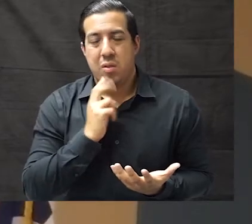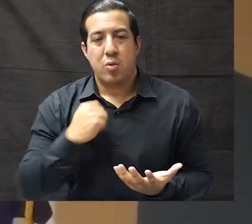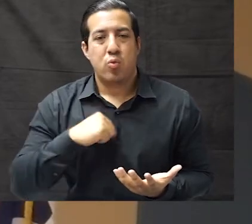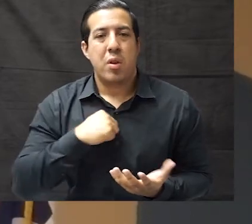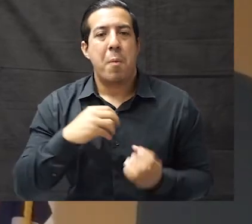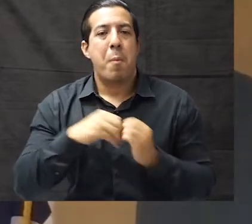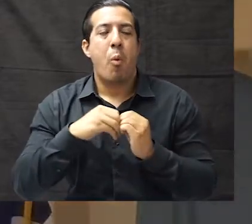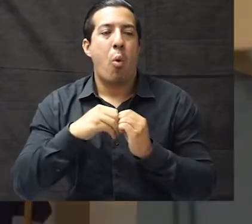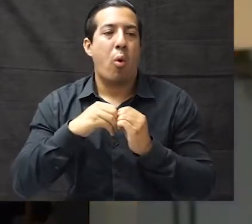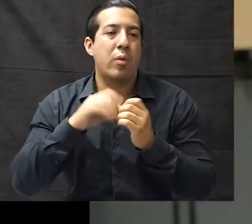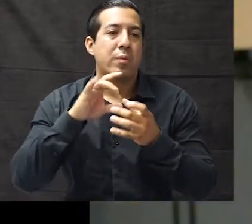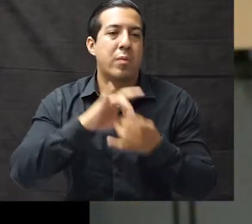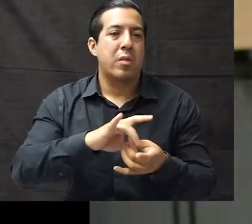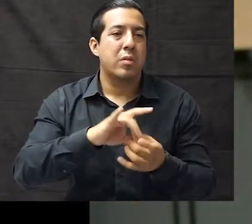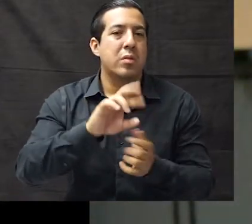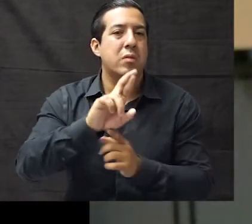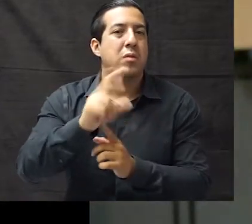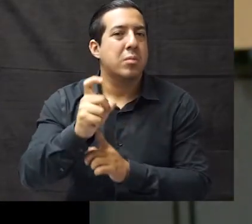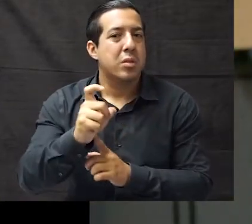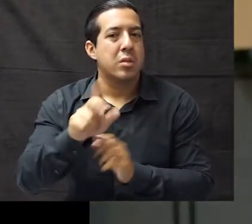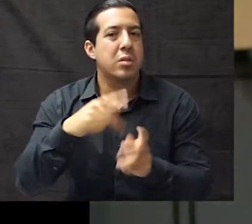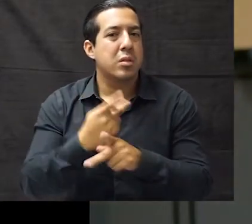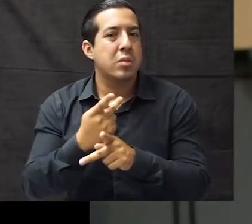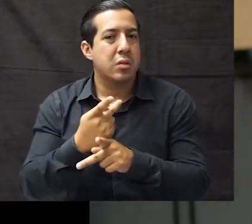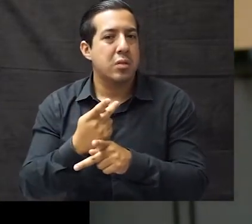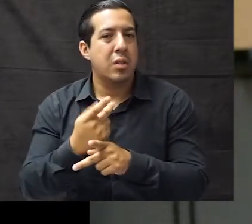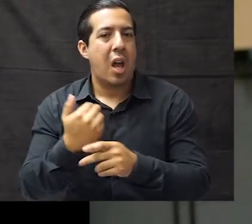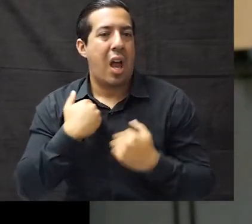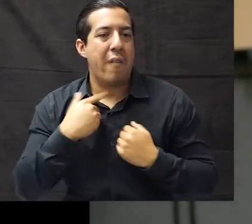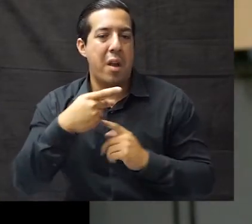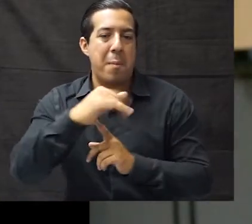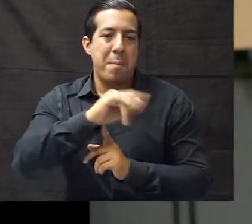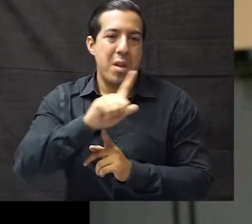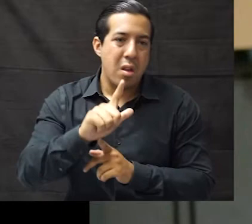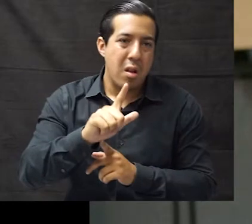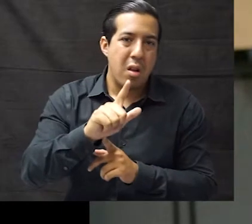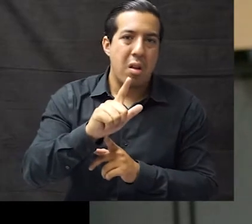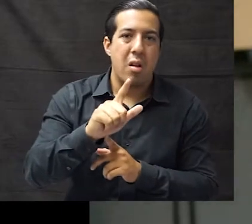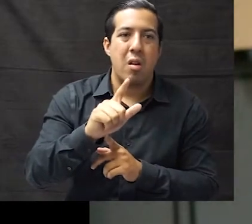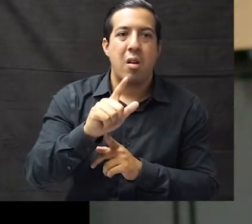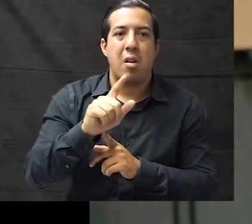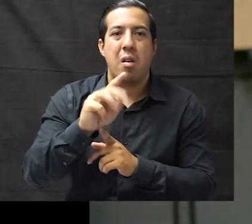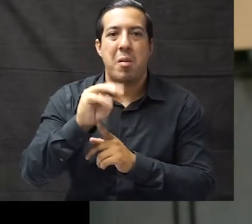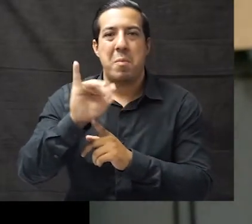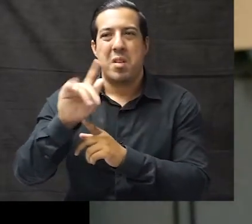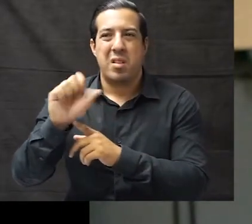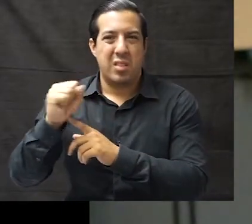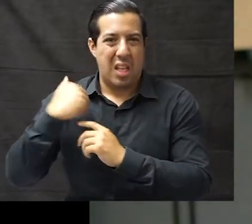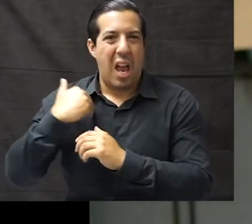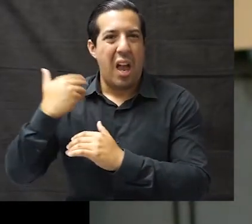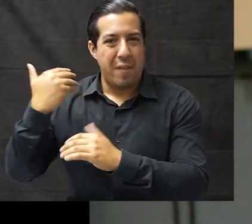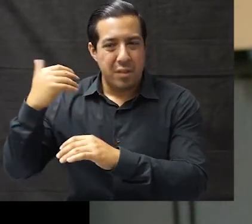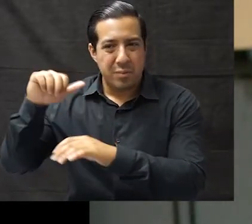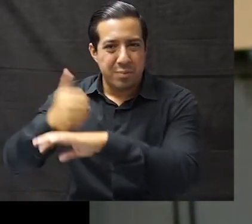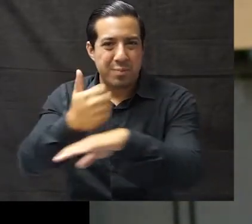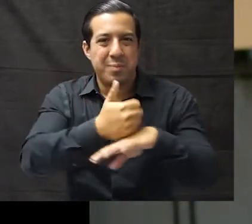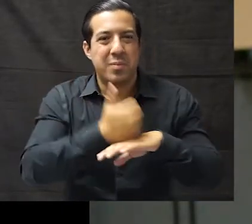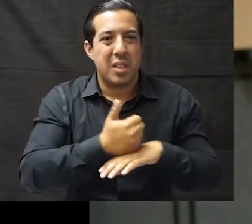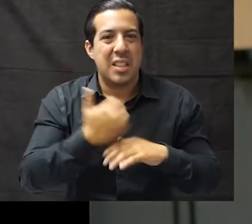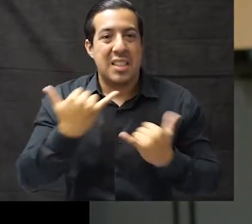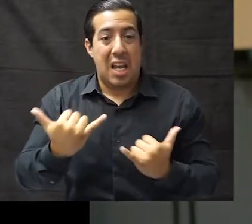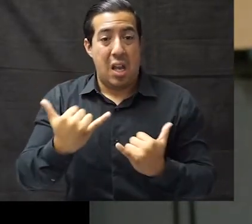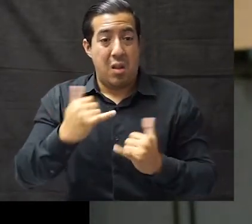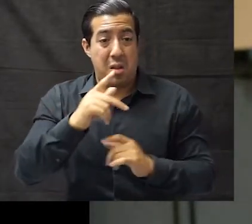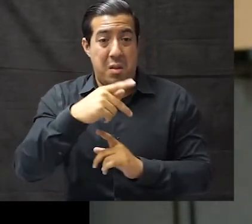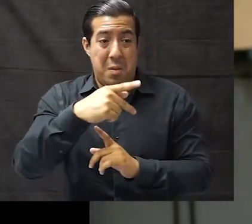Valley, Appalachia, very poor population in that area. They had a lot more access to more pure